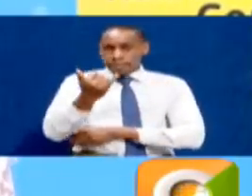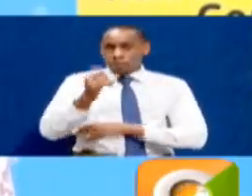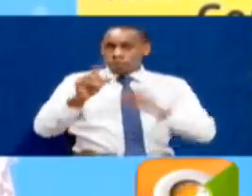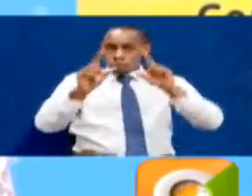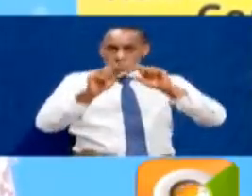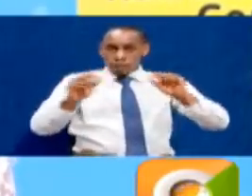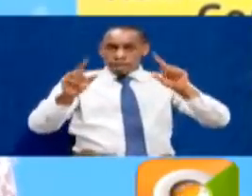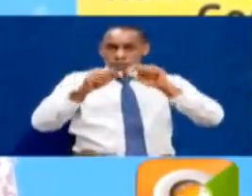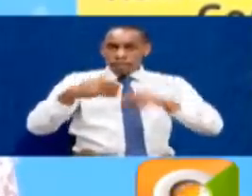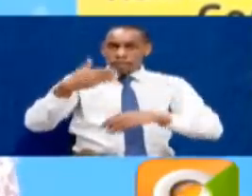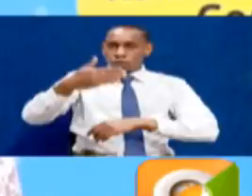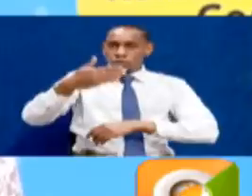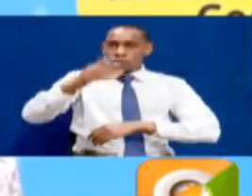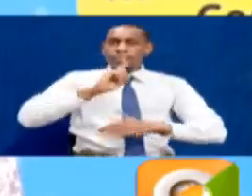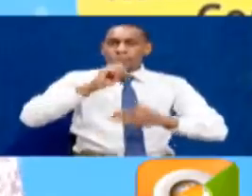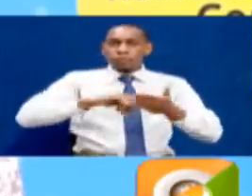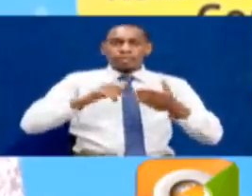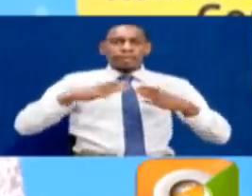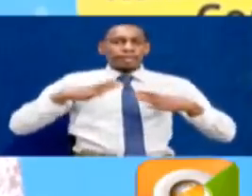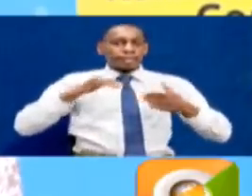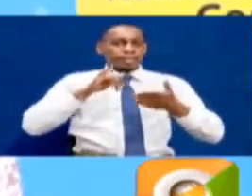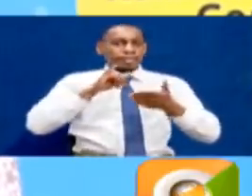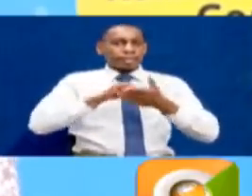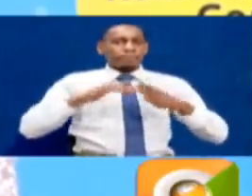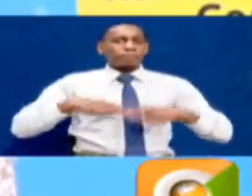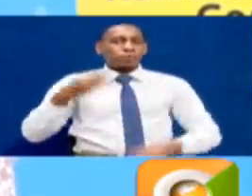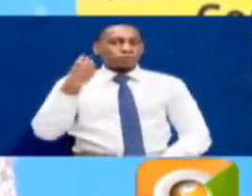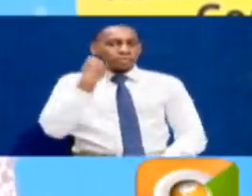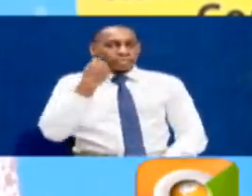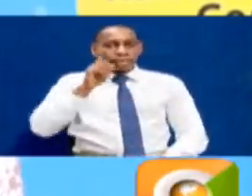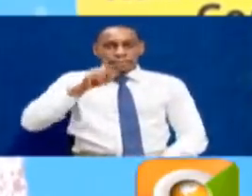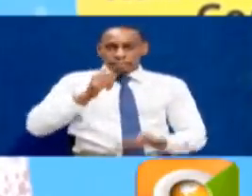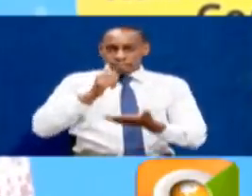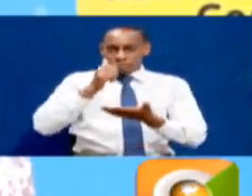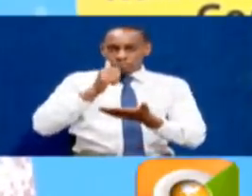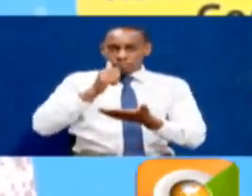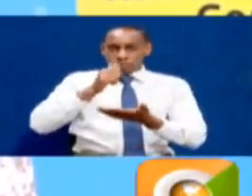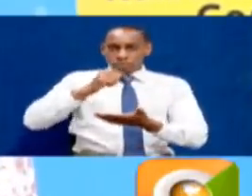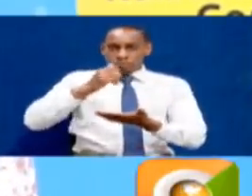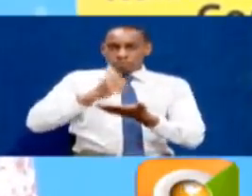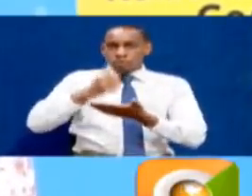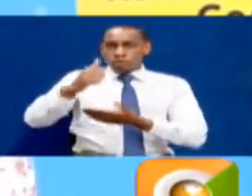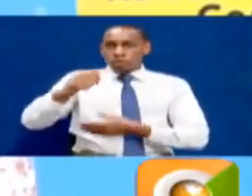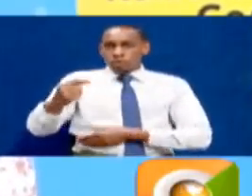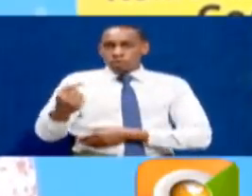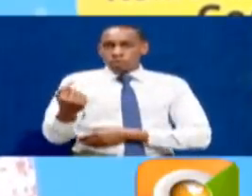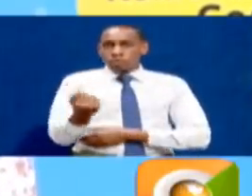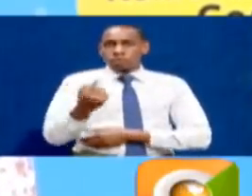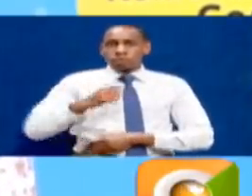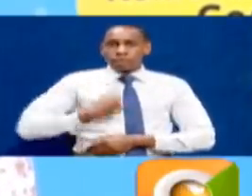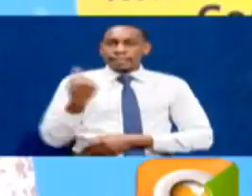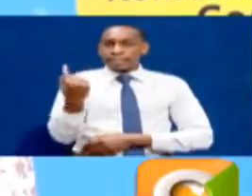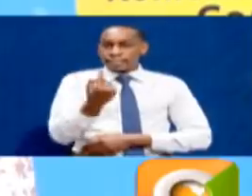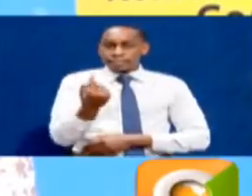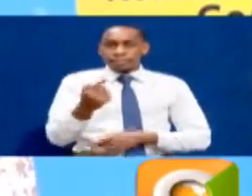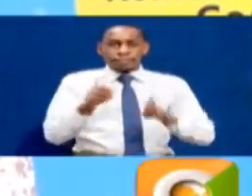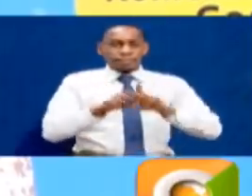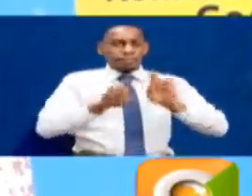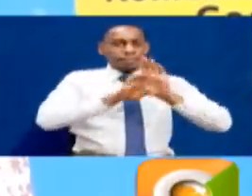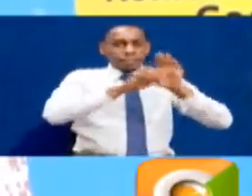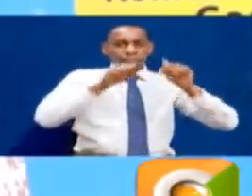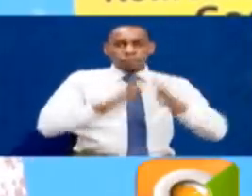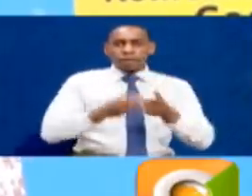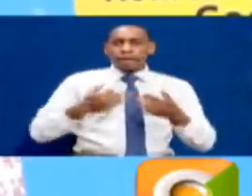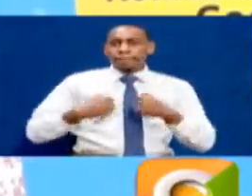on saying that those who are unwell, you know, must quarantine themselves is because when you think about it, today, for instance,